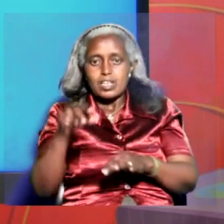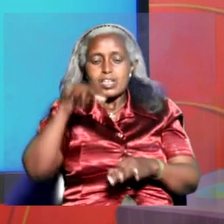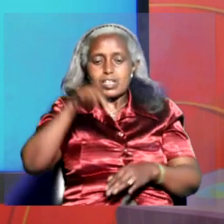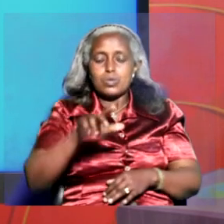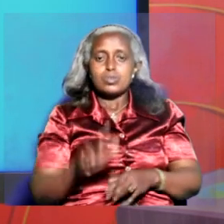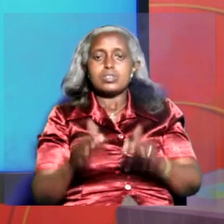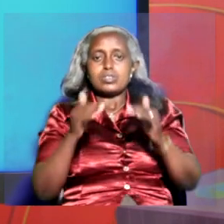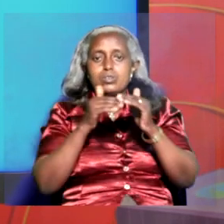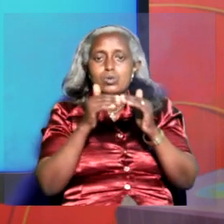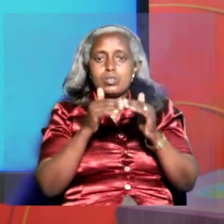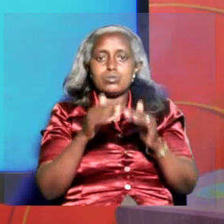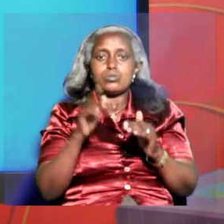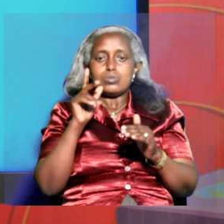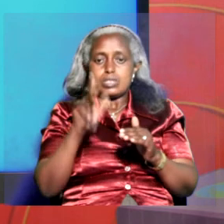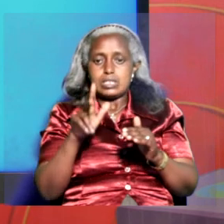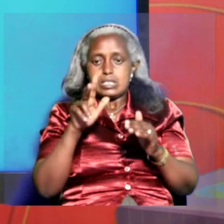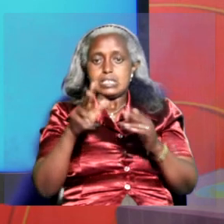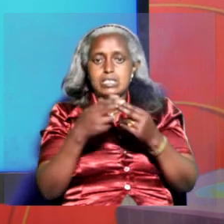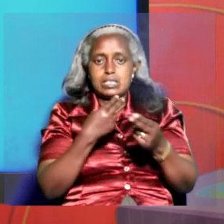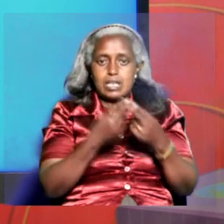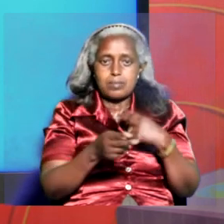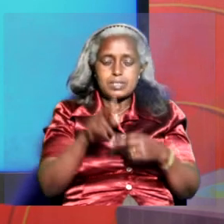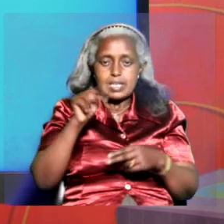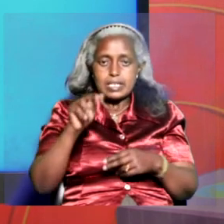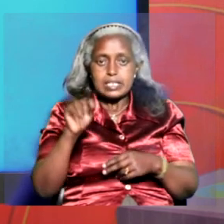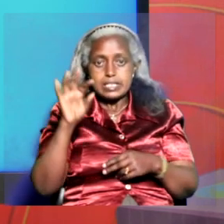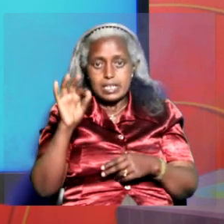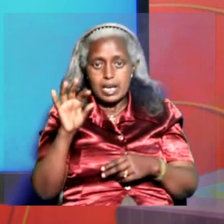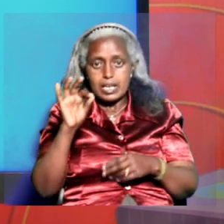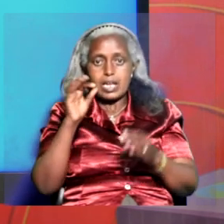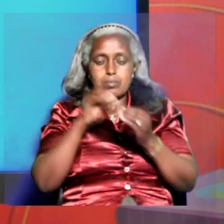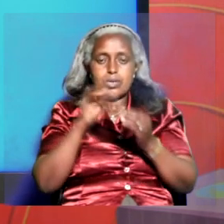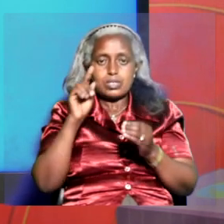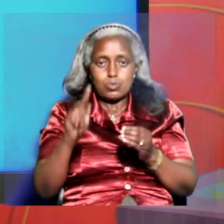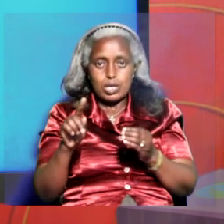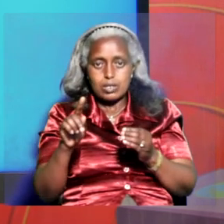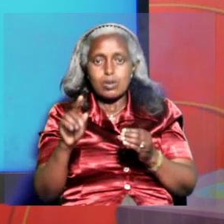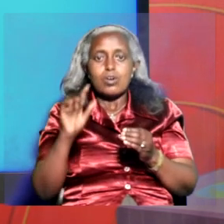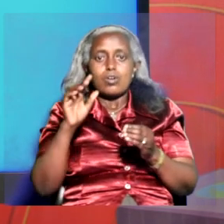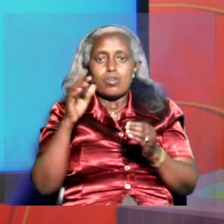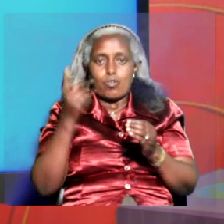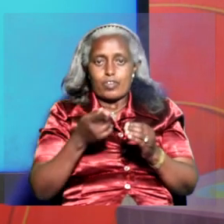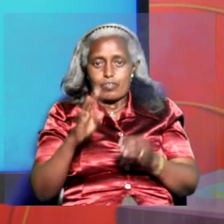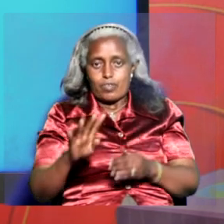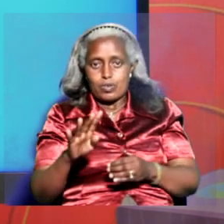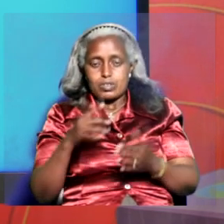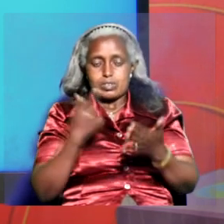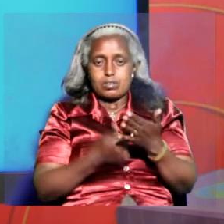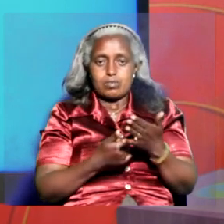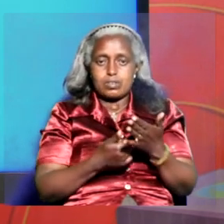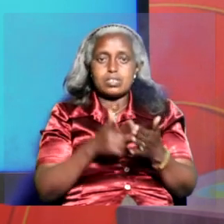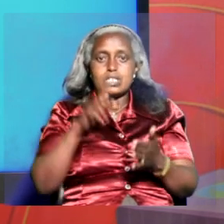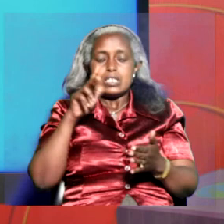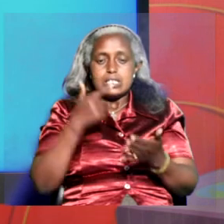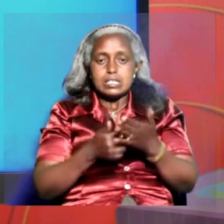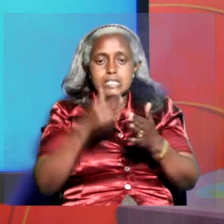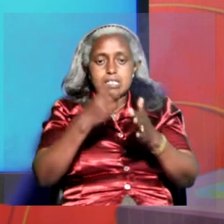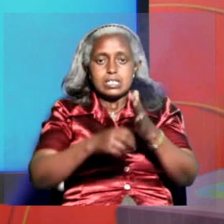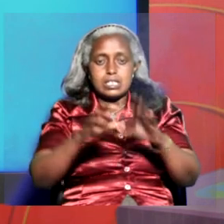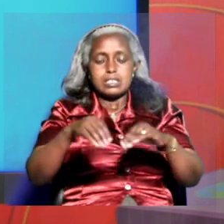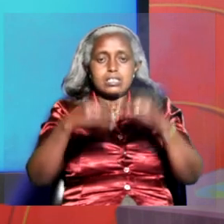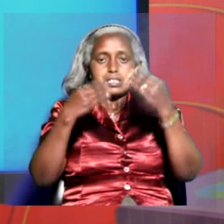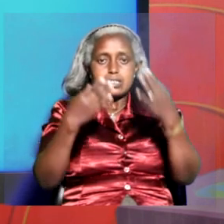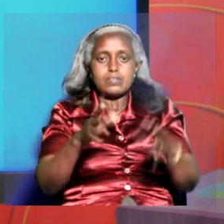equal to k is this 3, 3 times n is this 9, 9 plus 1 over 4. So, this result gives you